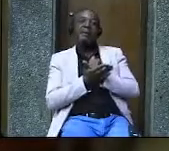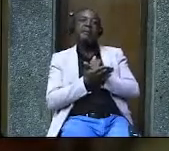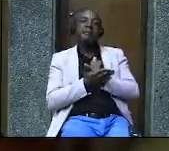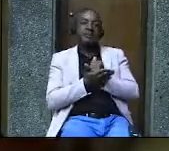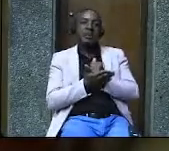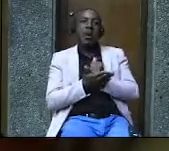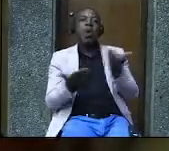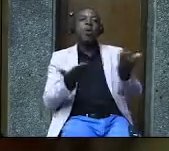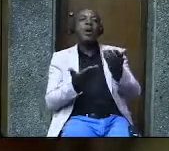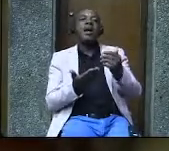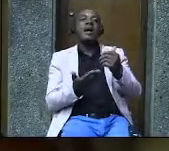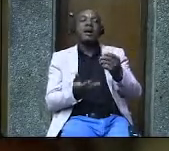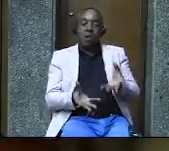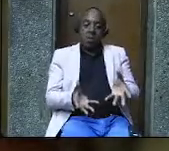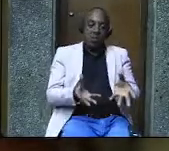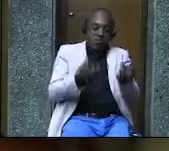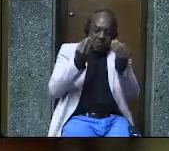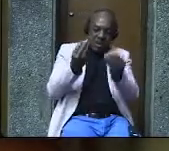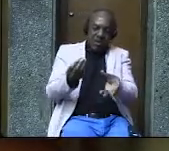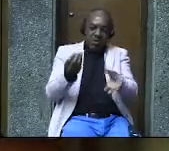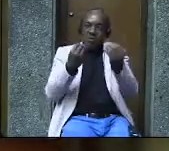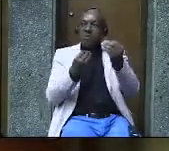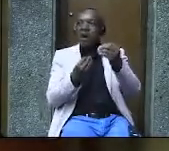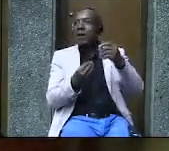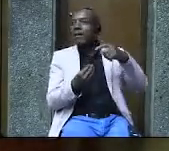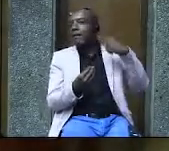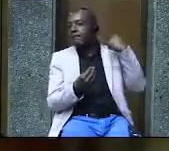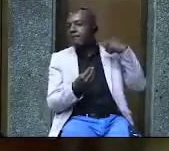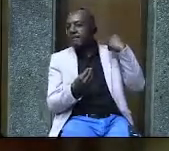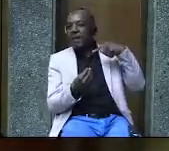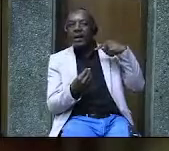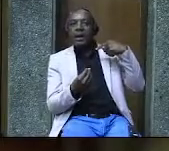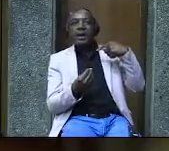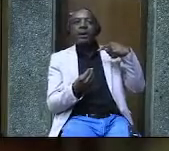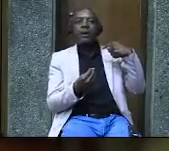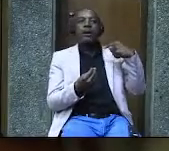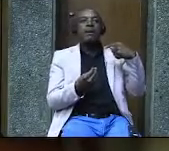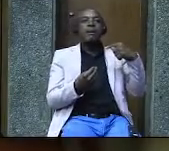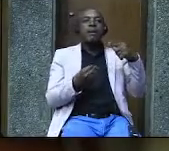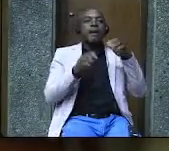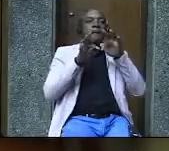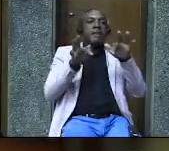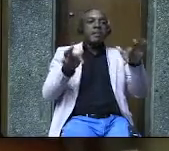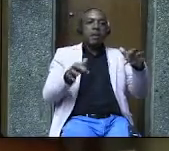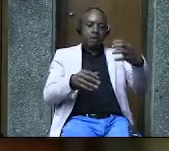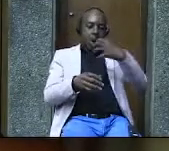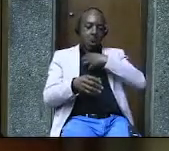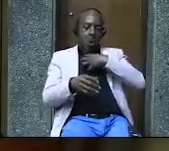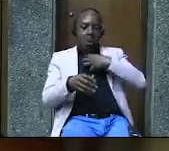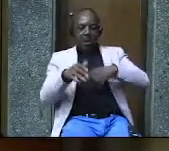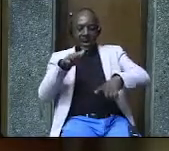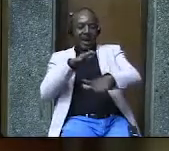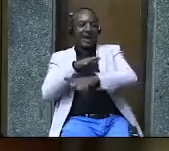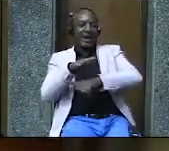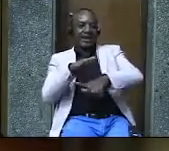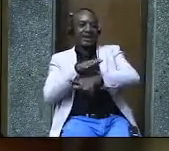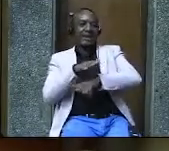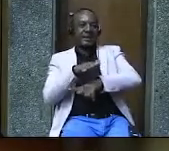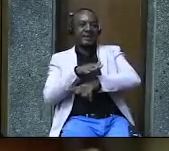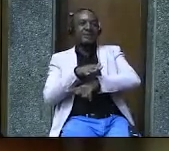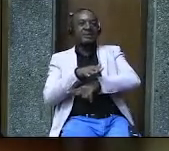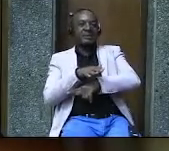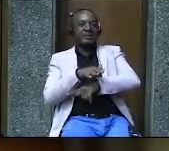African community have their own land that was established